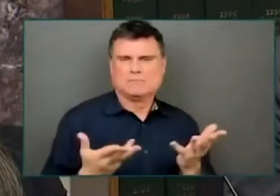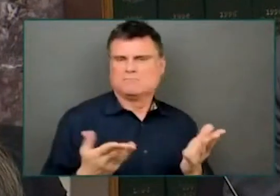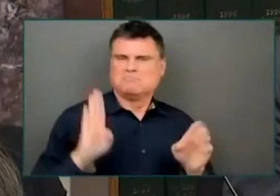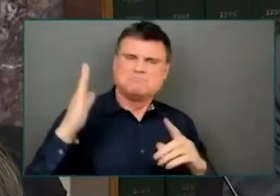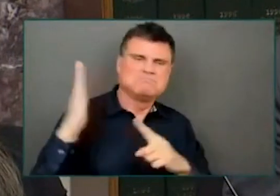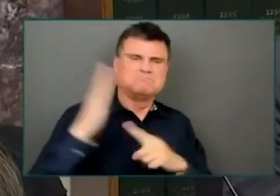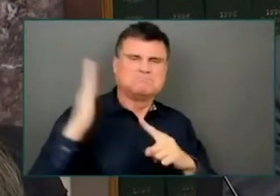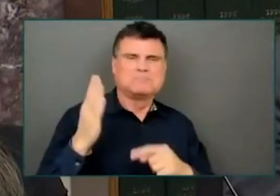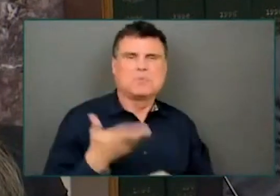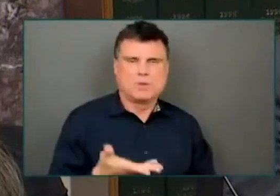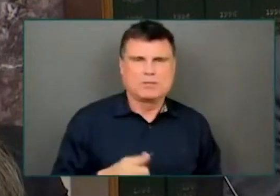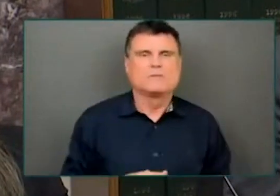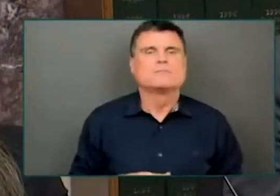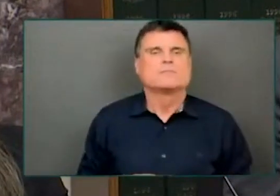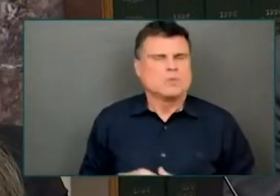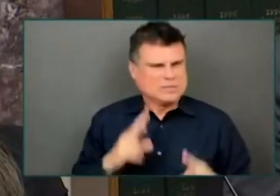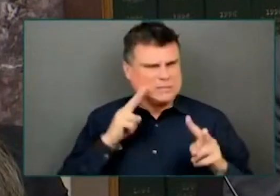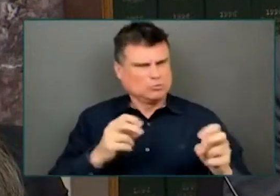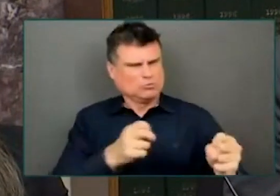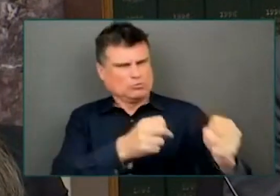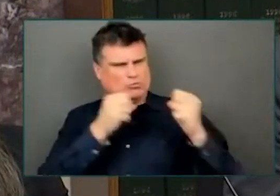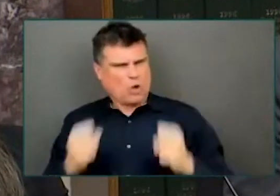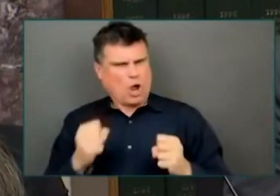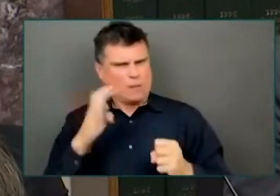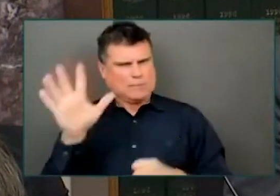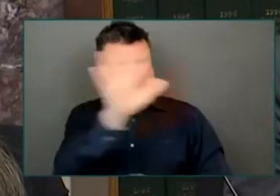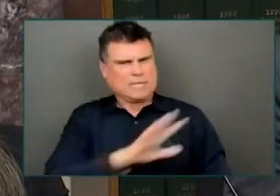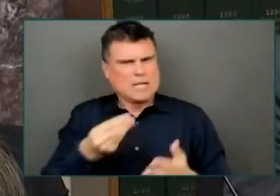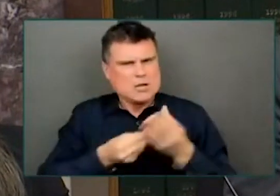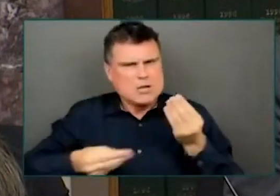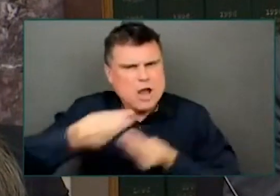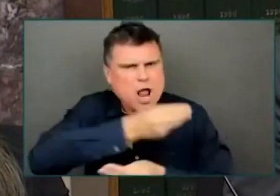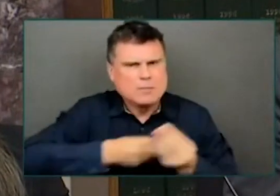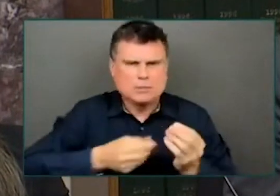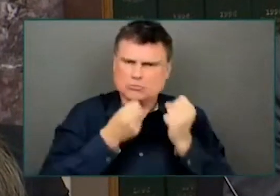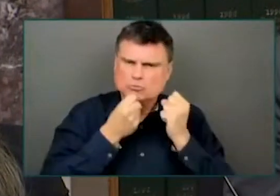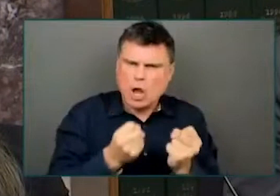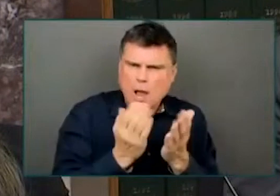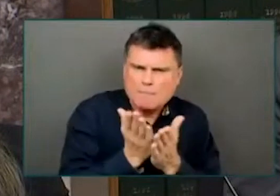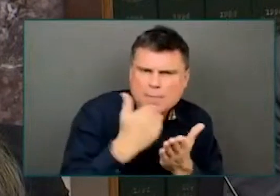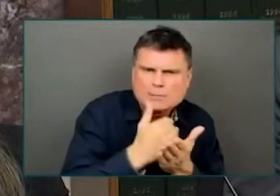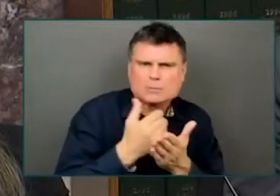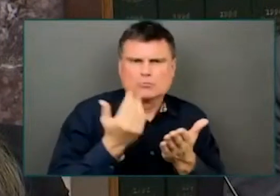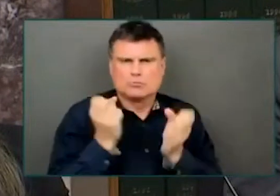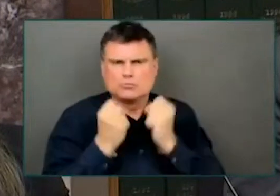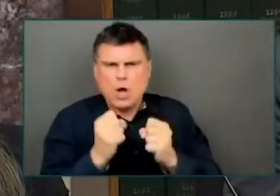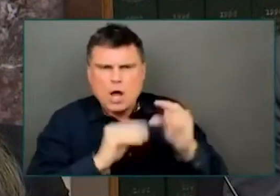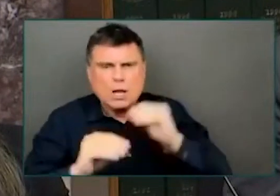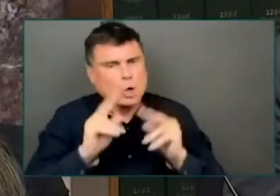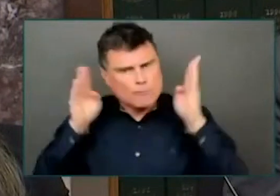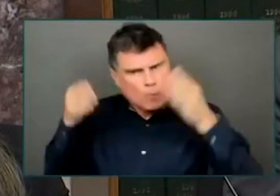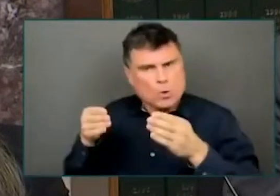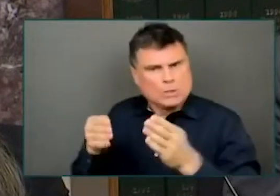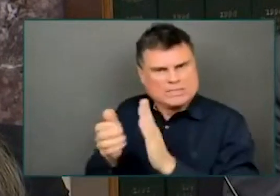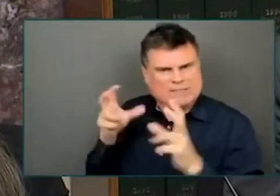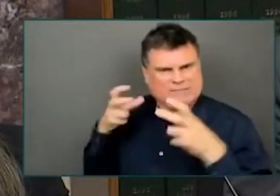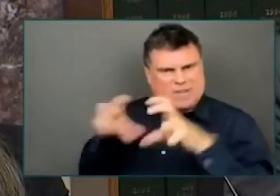in. We are investing in today's talent to meet the demands of tomorrow's high-care, low-carbon